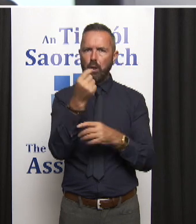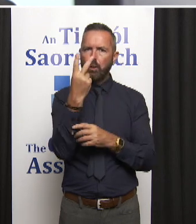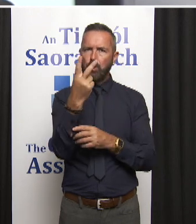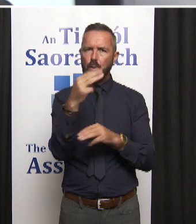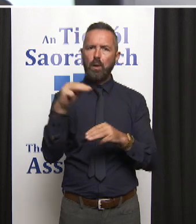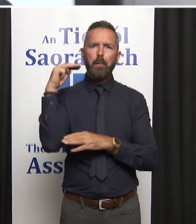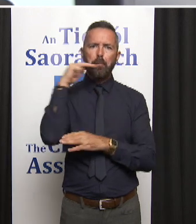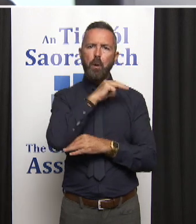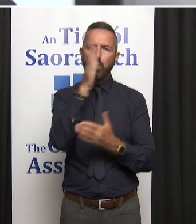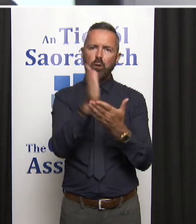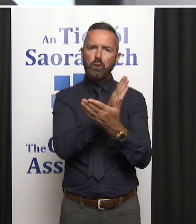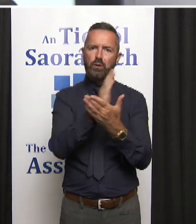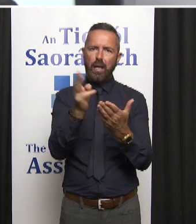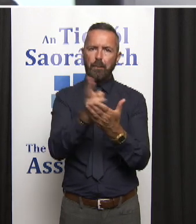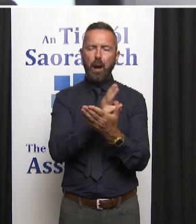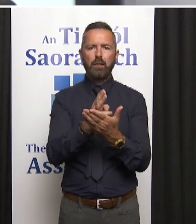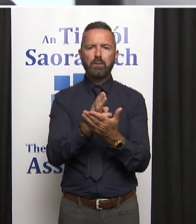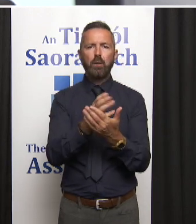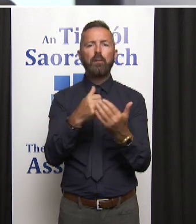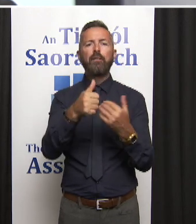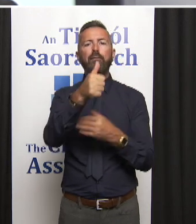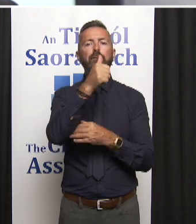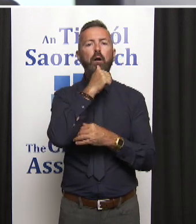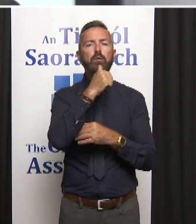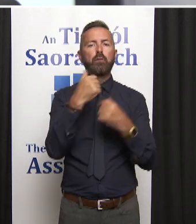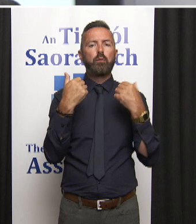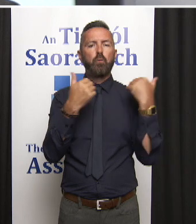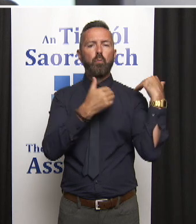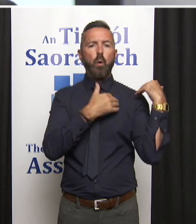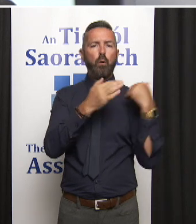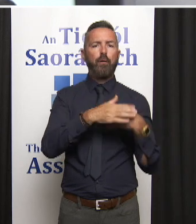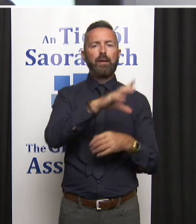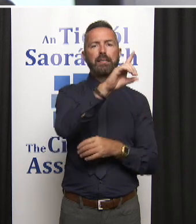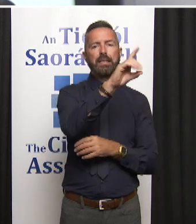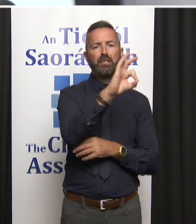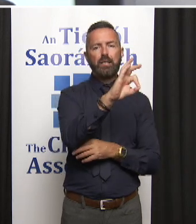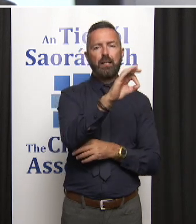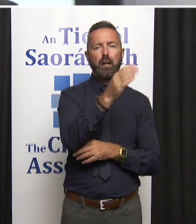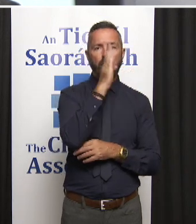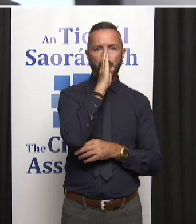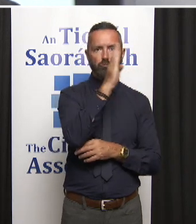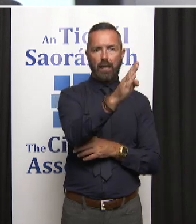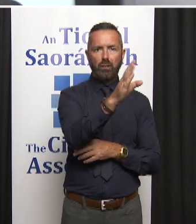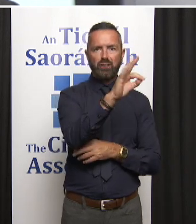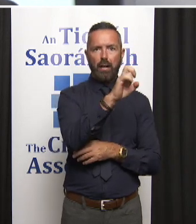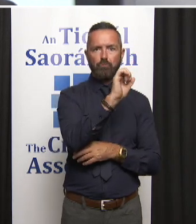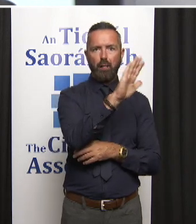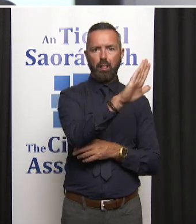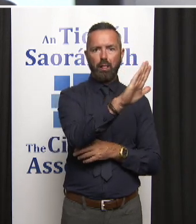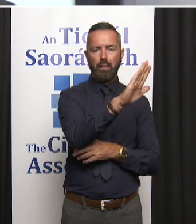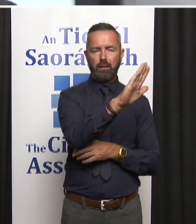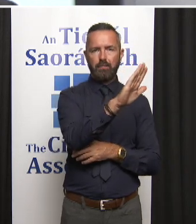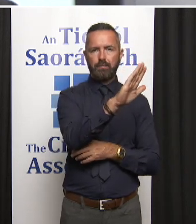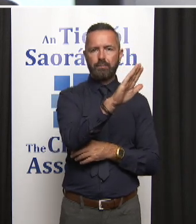shared components. The first is the role of a Director General or DG or a Chief Executive Officer, and that builds on